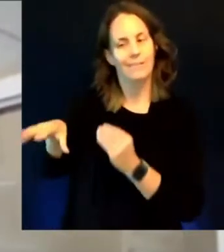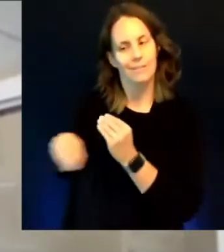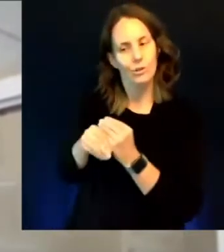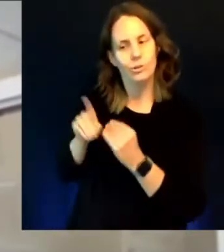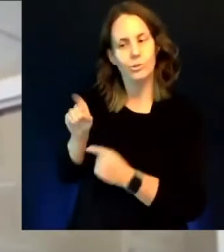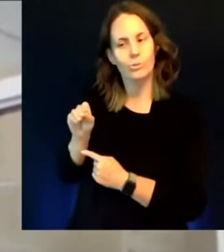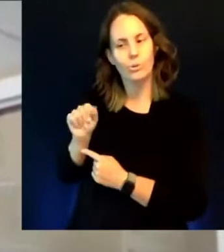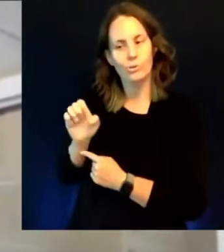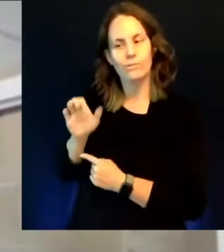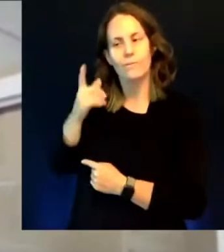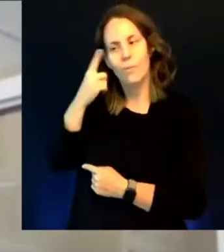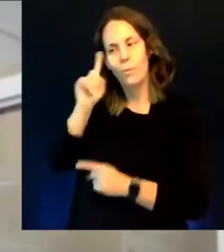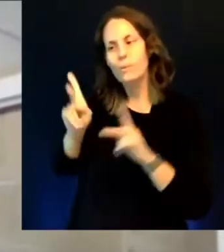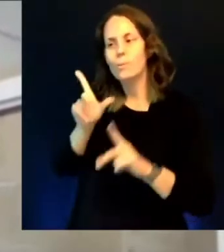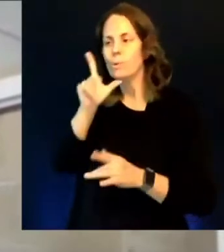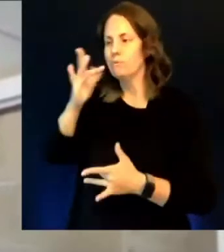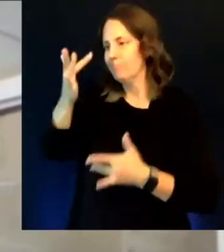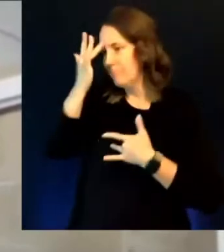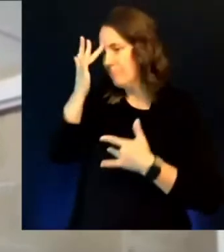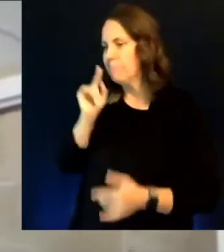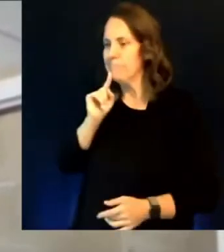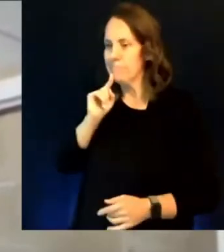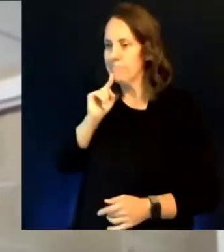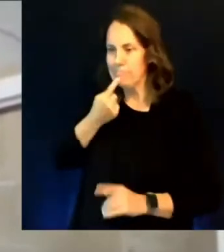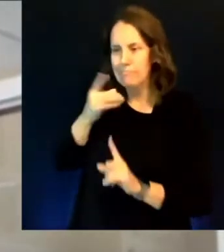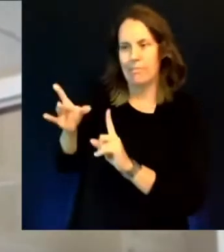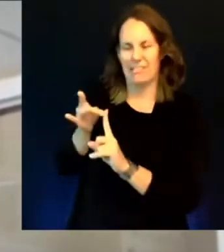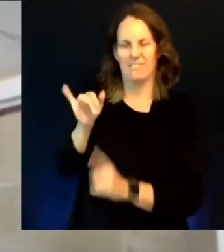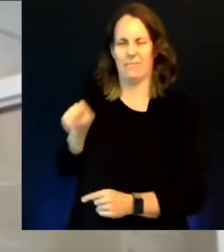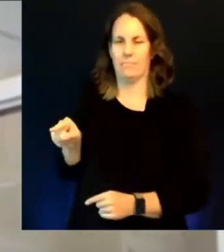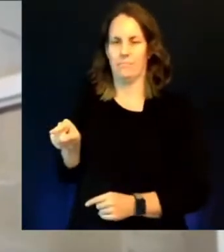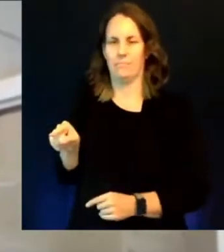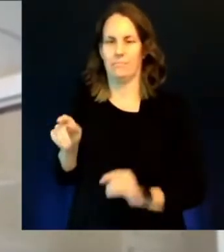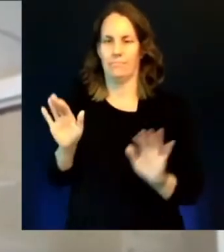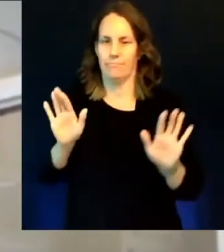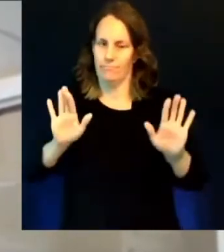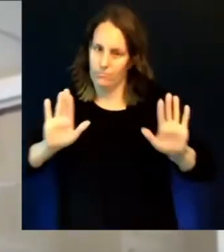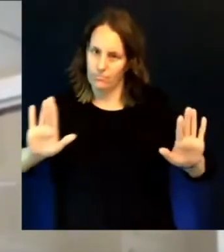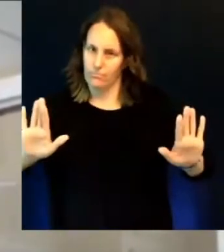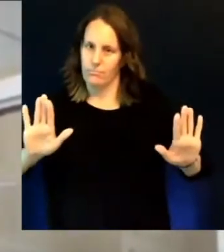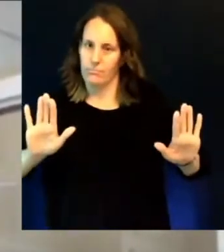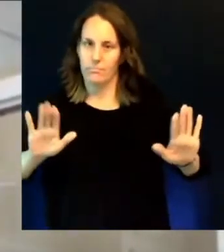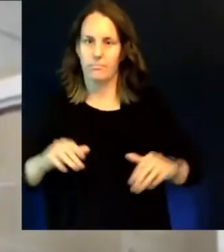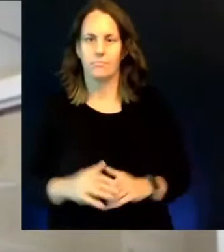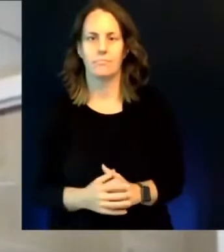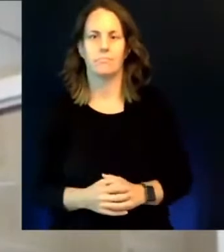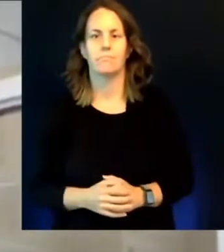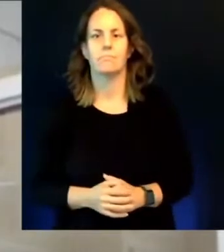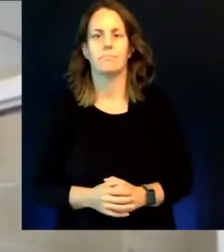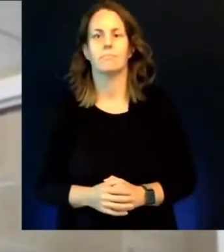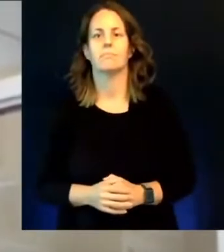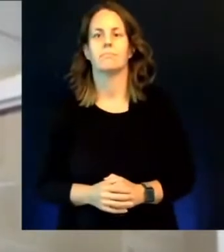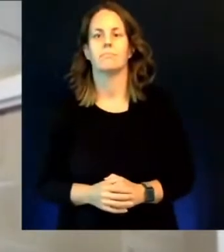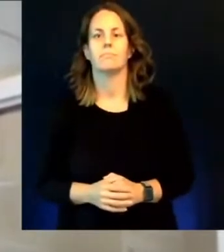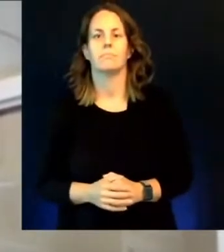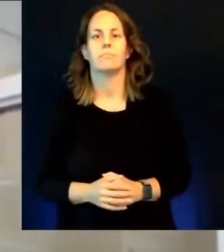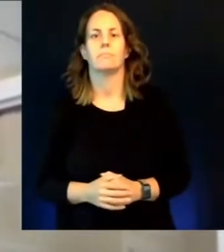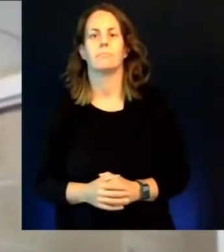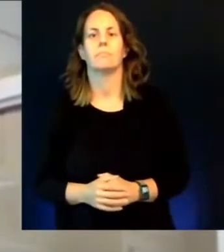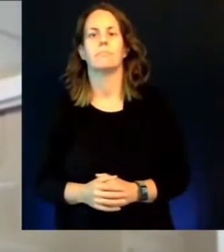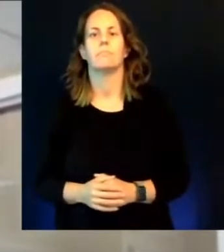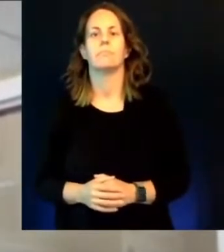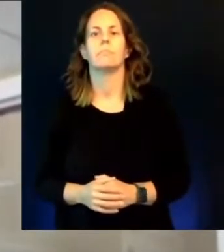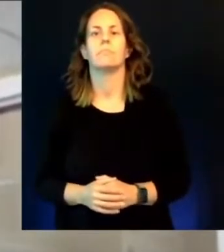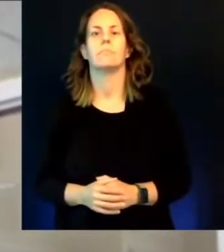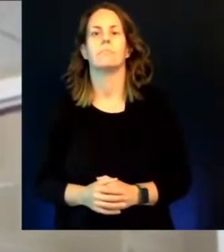at this time, people who more than 28 days ago received a 2-dose series of an mRNA vaccine to go get their third